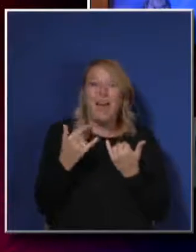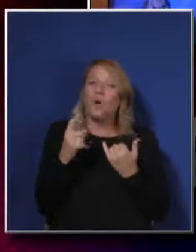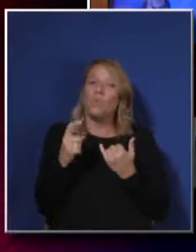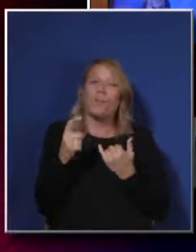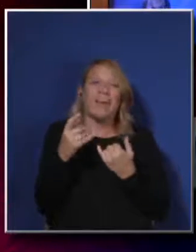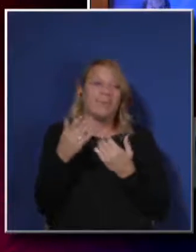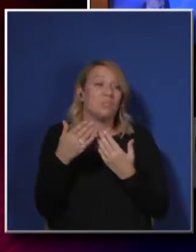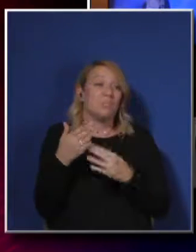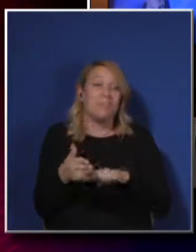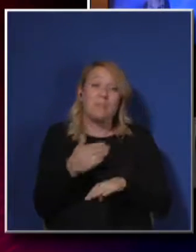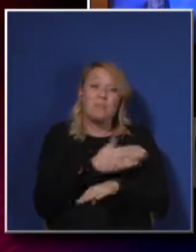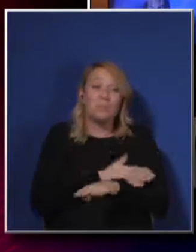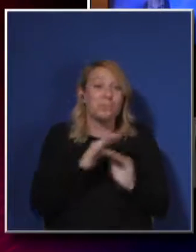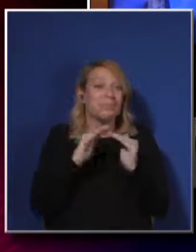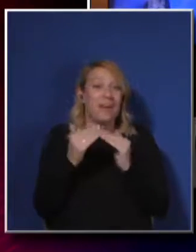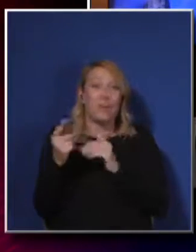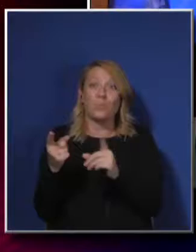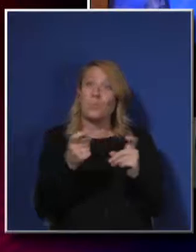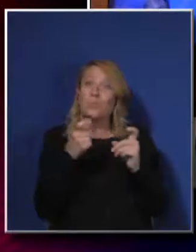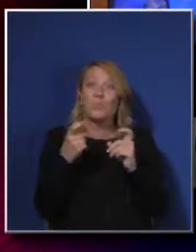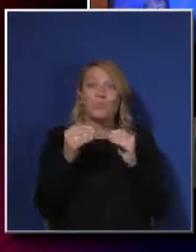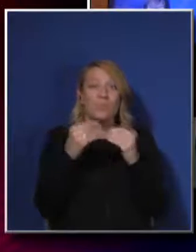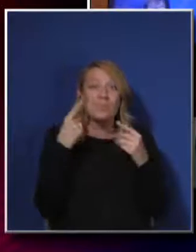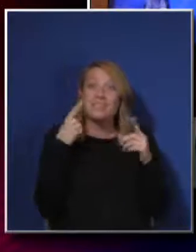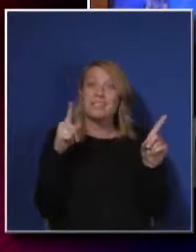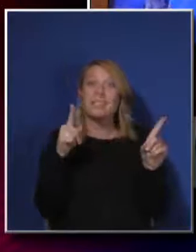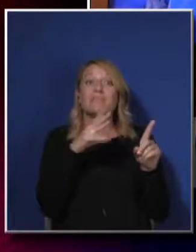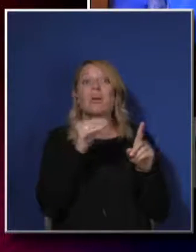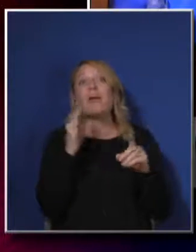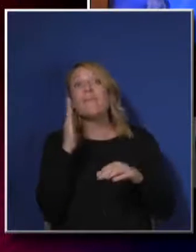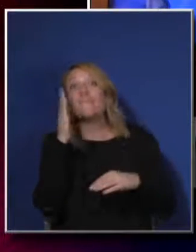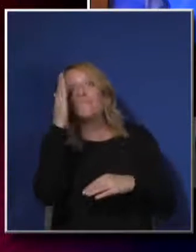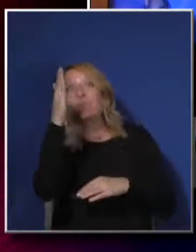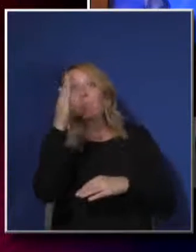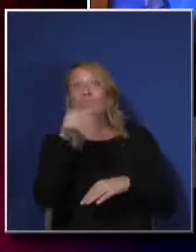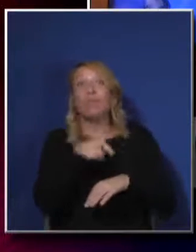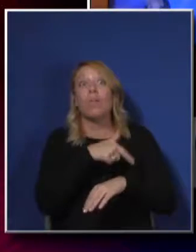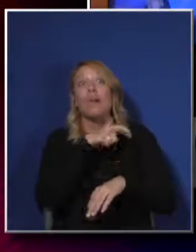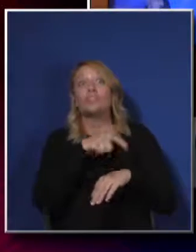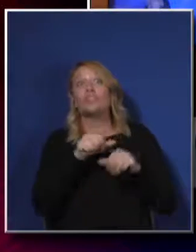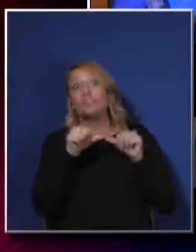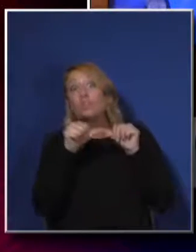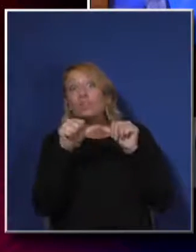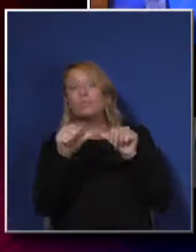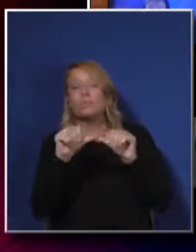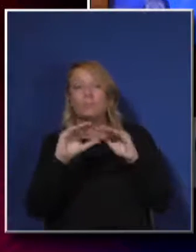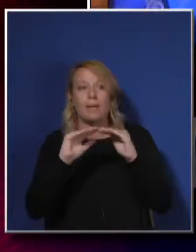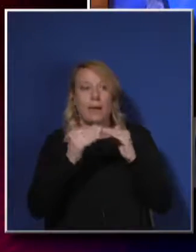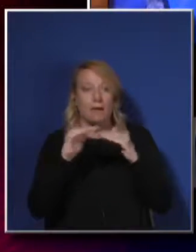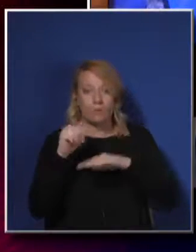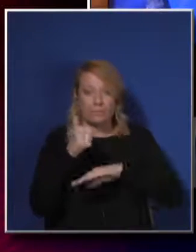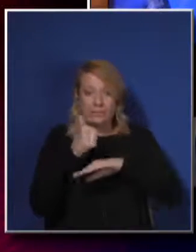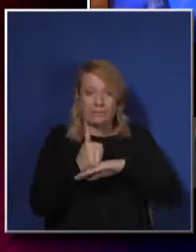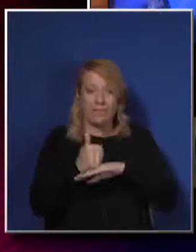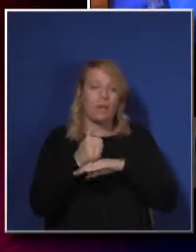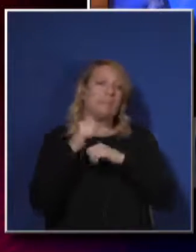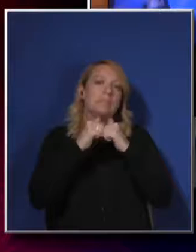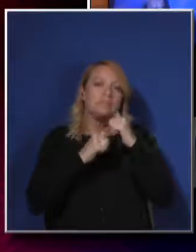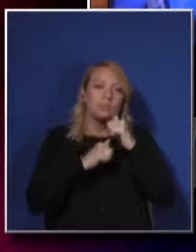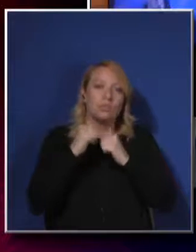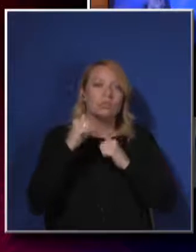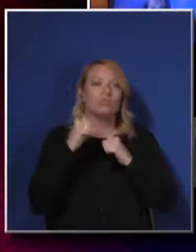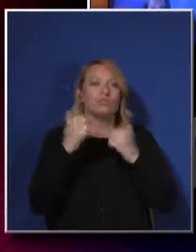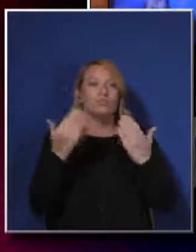our recruitment effort, and then over the long term, how do we build an infrastructure that